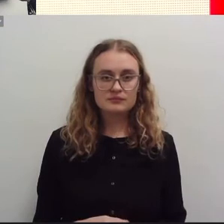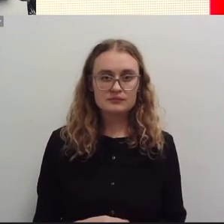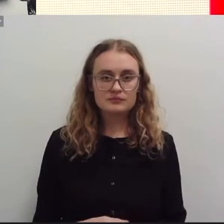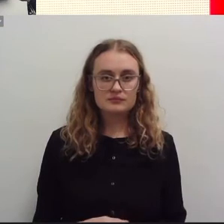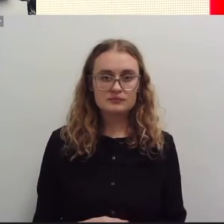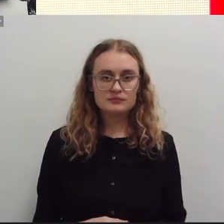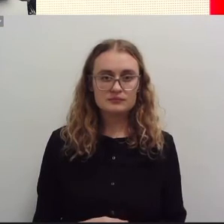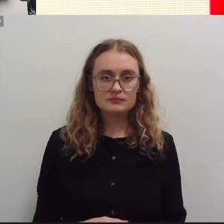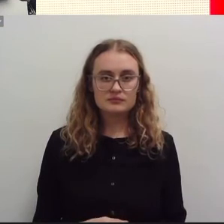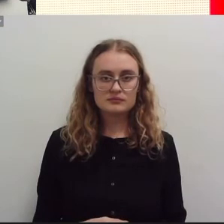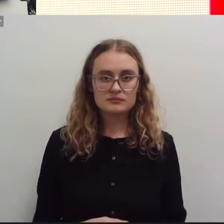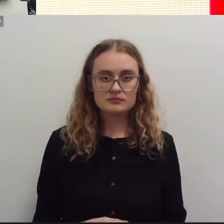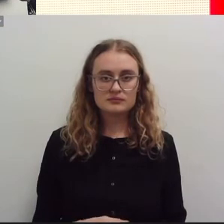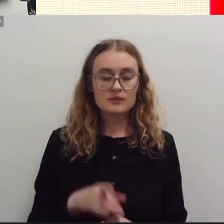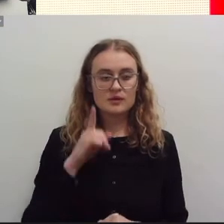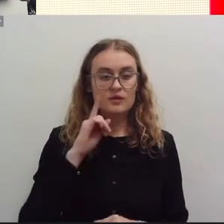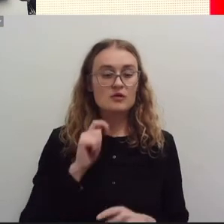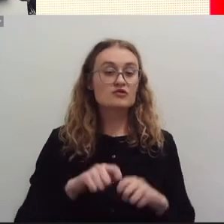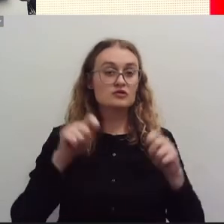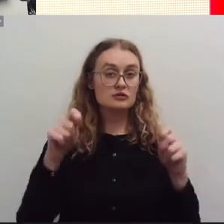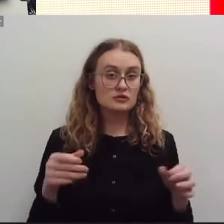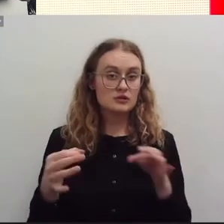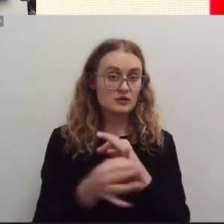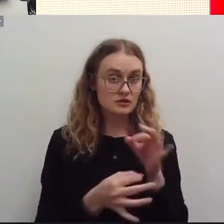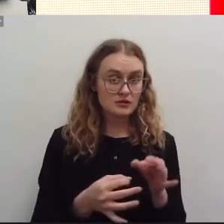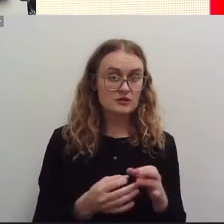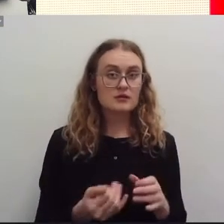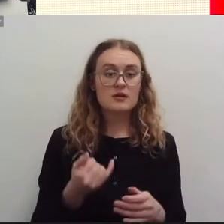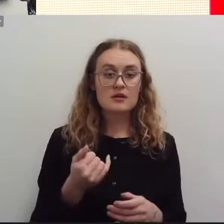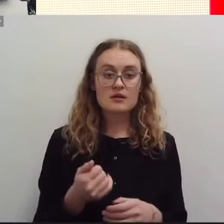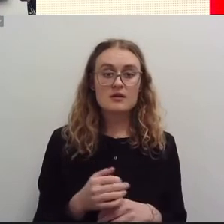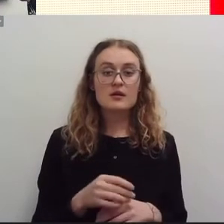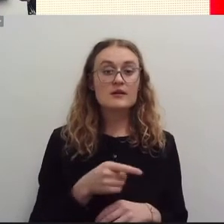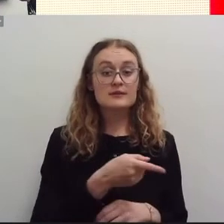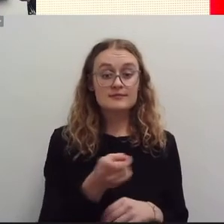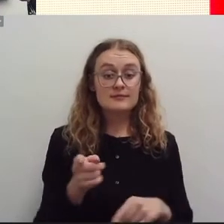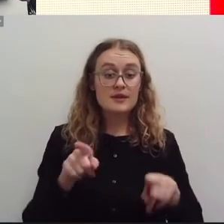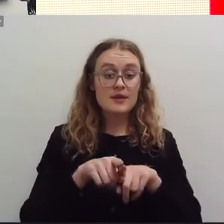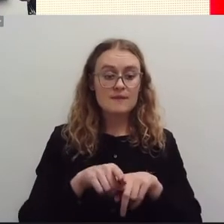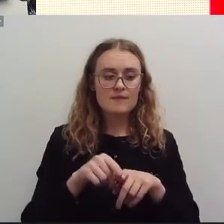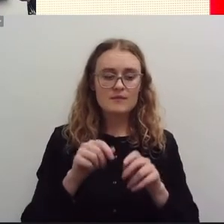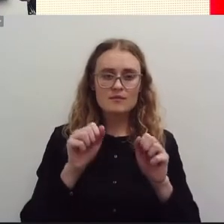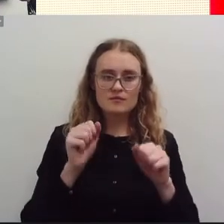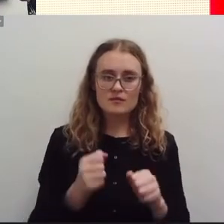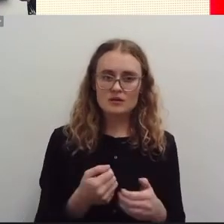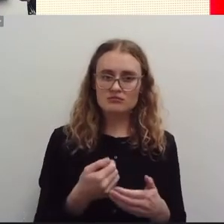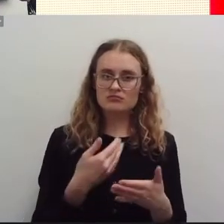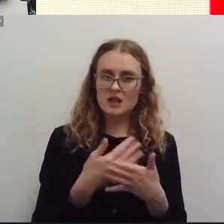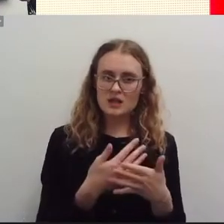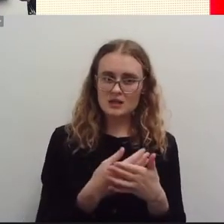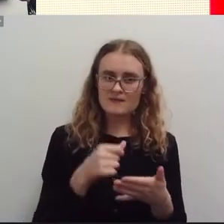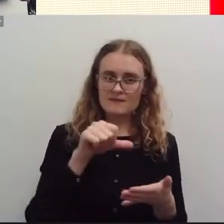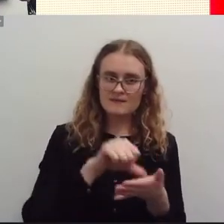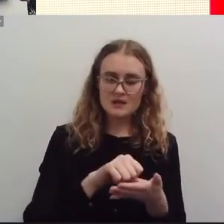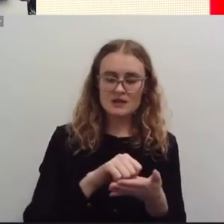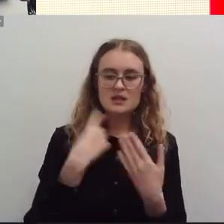the panelists, the opportunity to react to what you have heard the others say. So, Leah, I would like to start